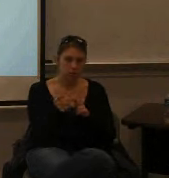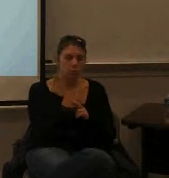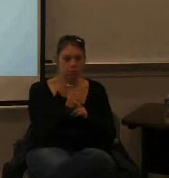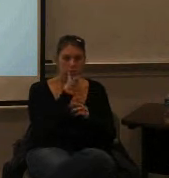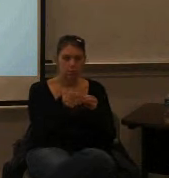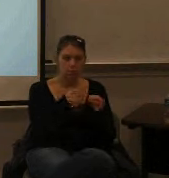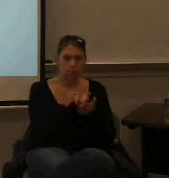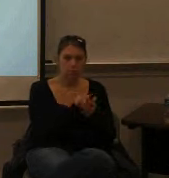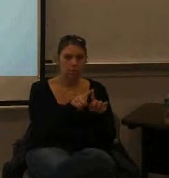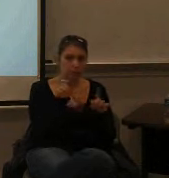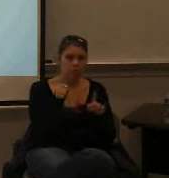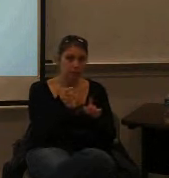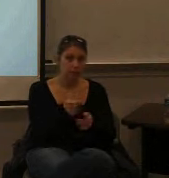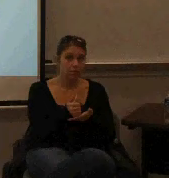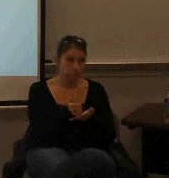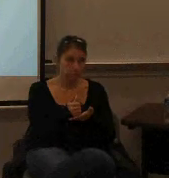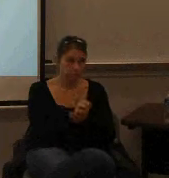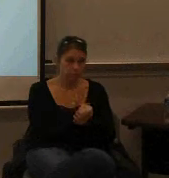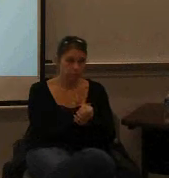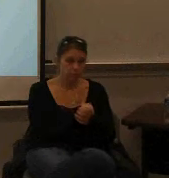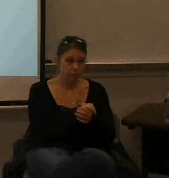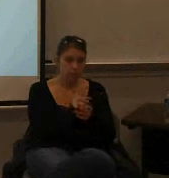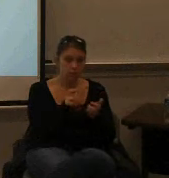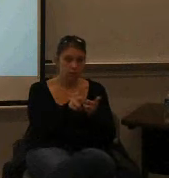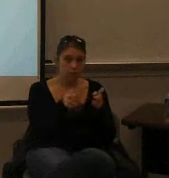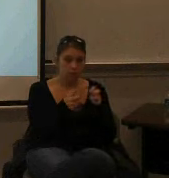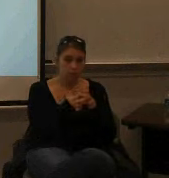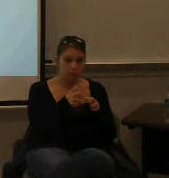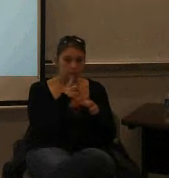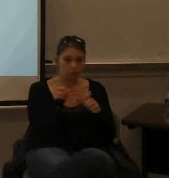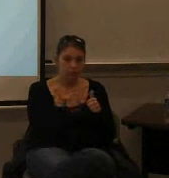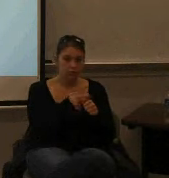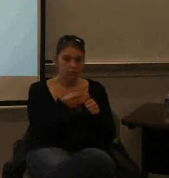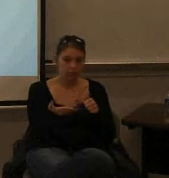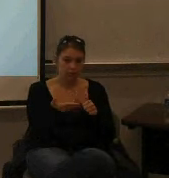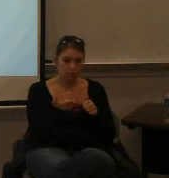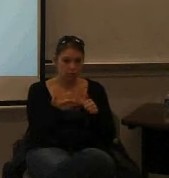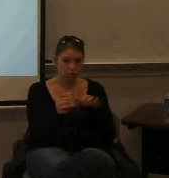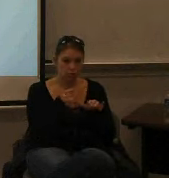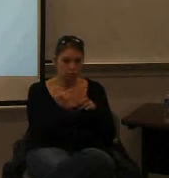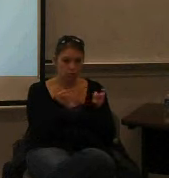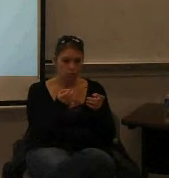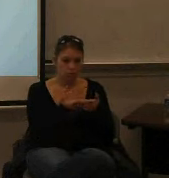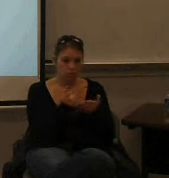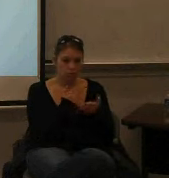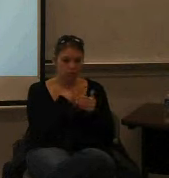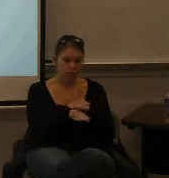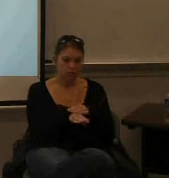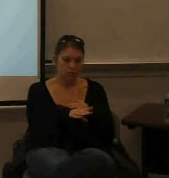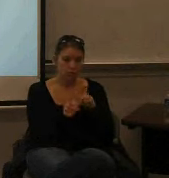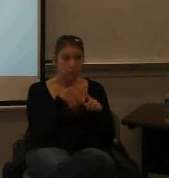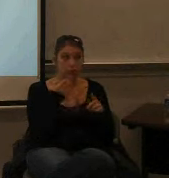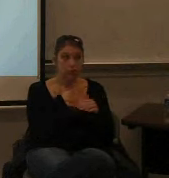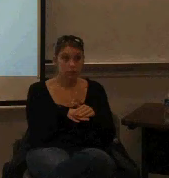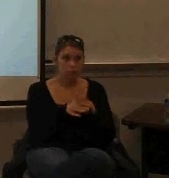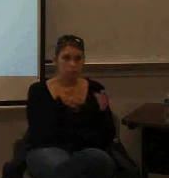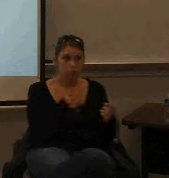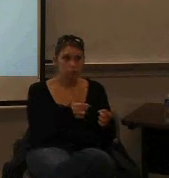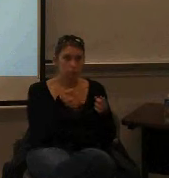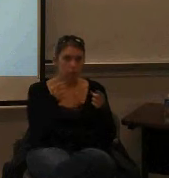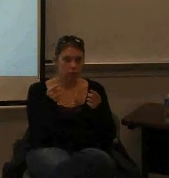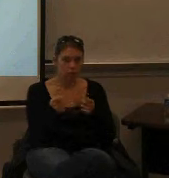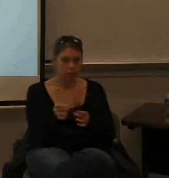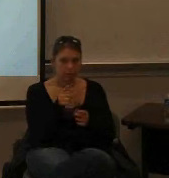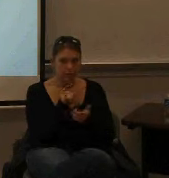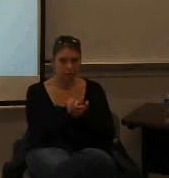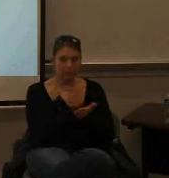that, but yes, definitely. But the problem is, the first thing is, do you control it before it gets in? And once it gets in, what happens